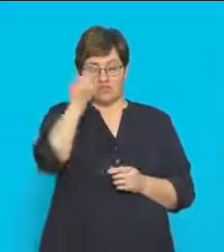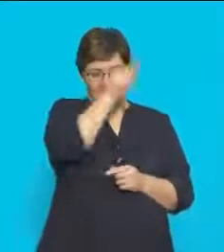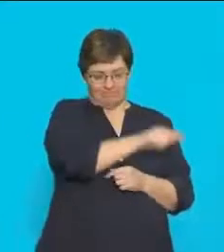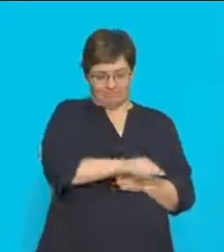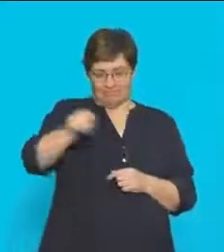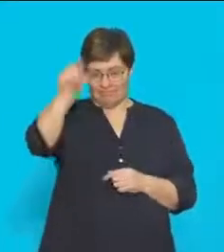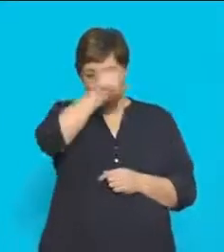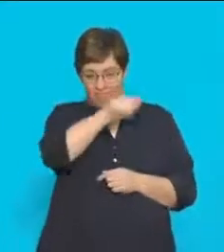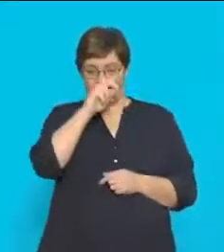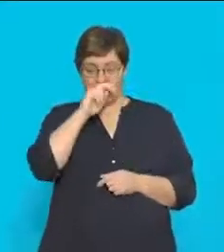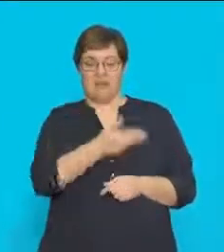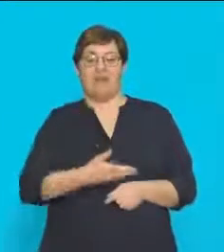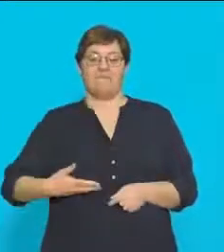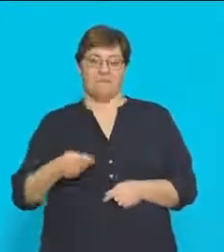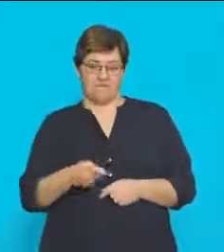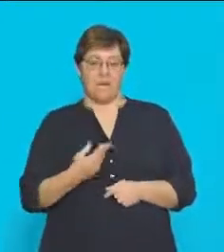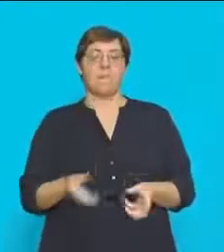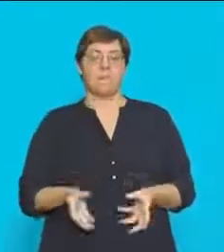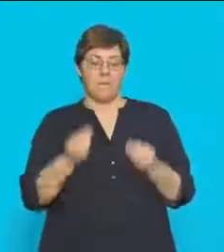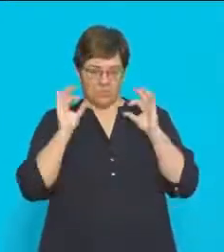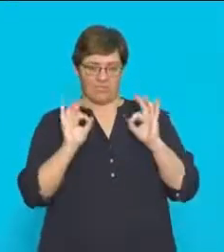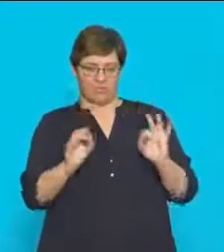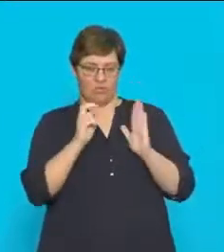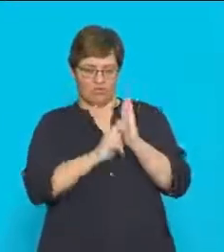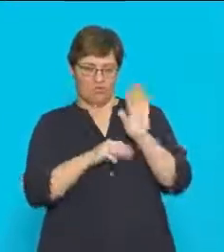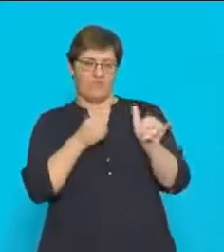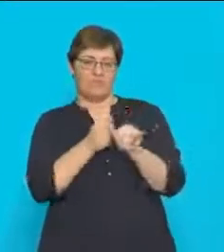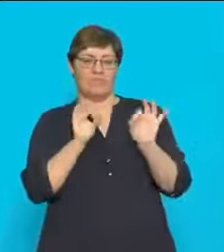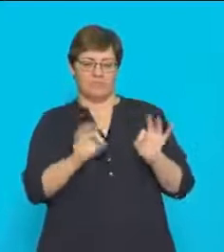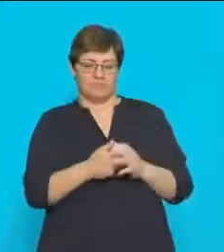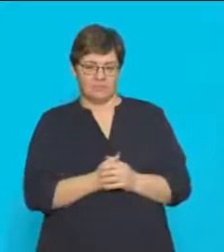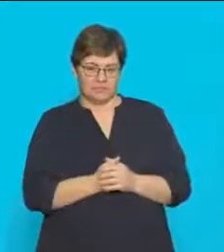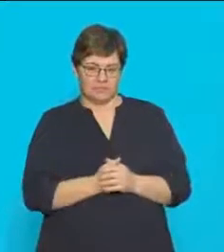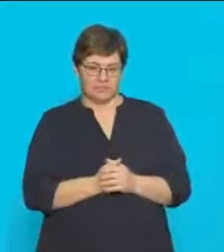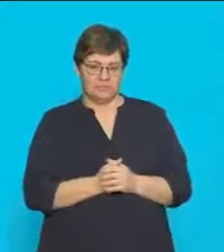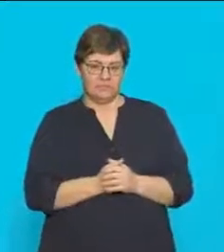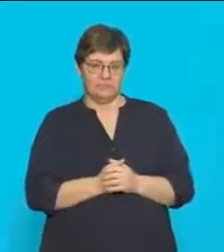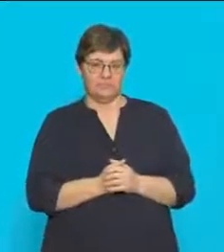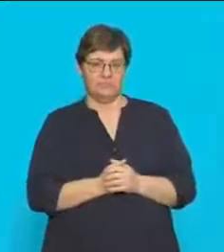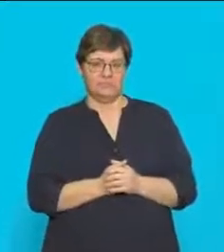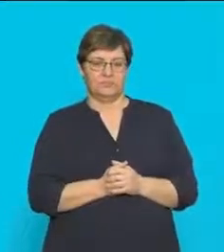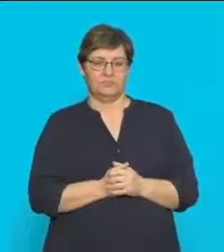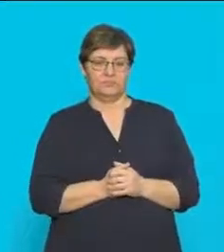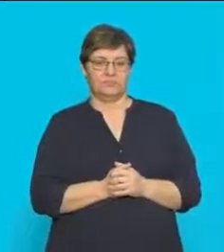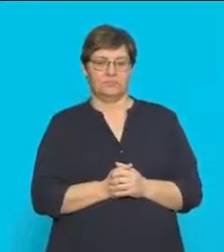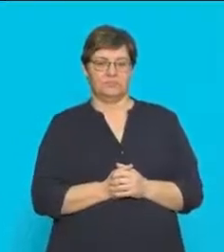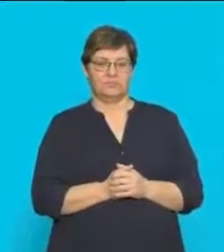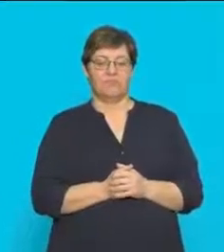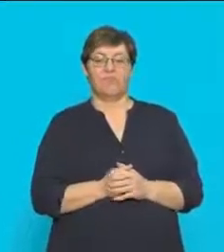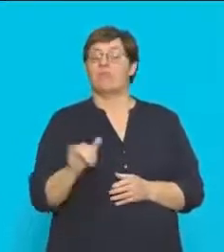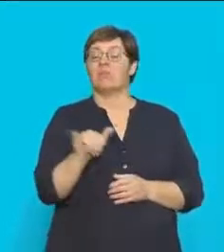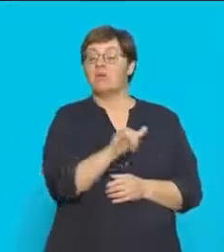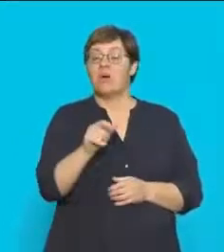angle across it. So, yes, we do have one pair and one half pair.